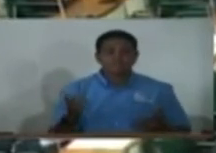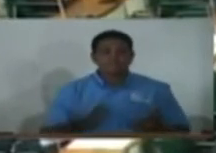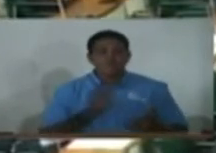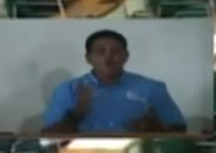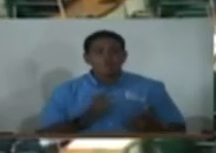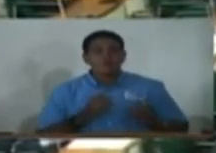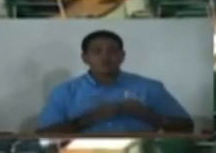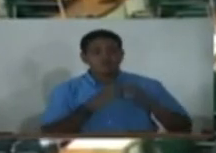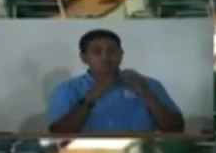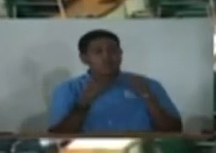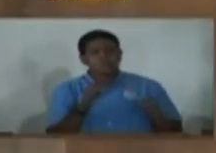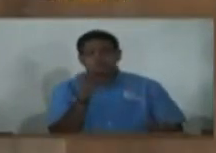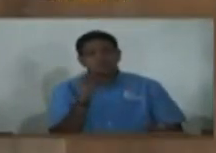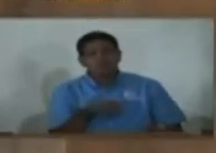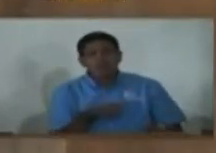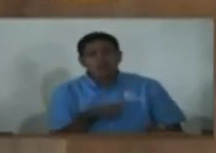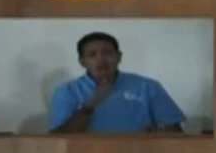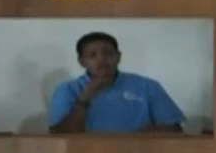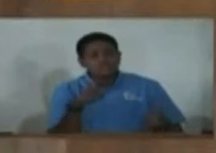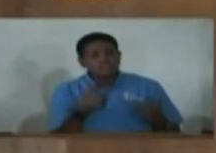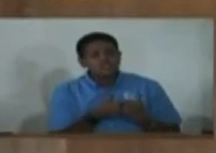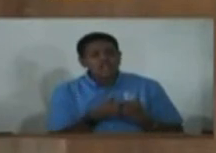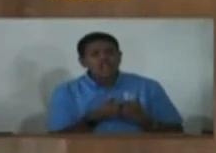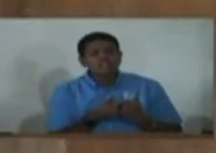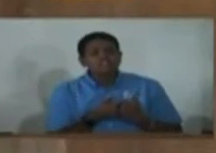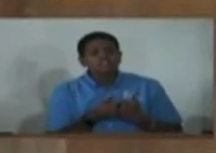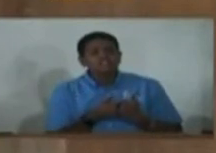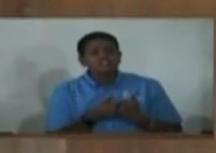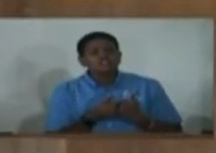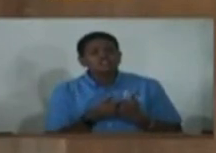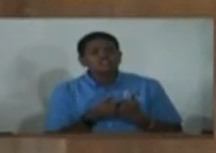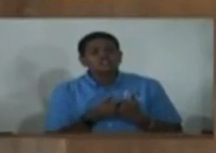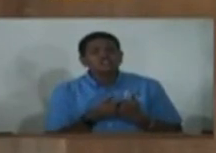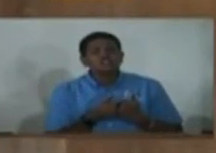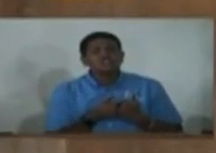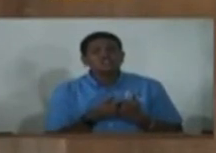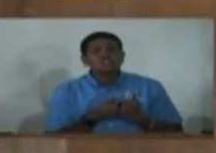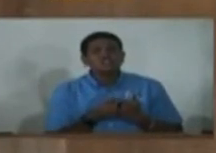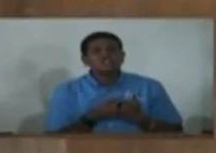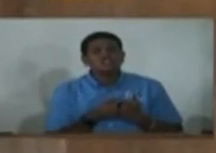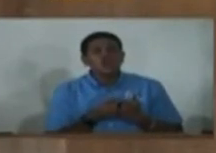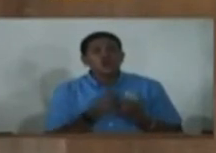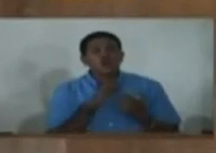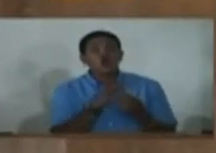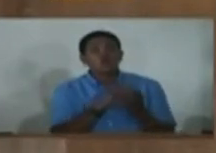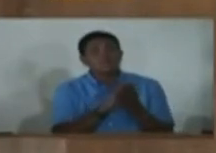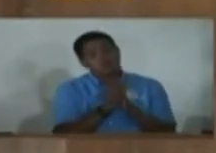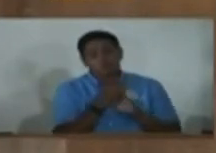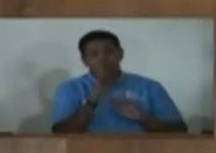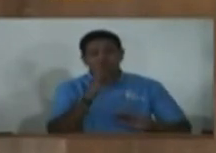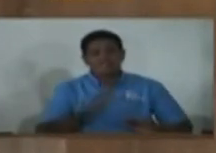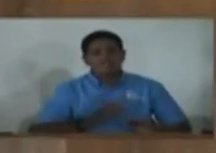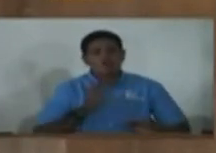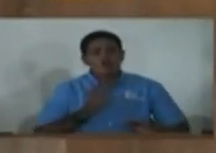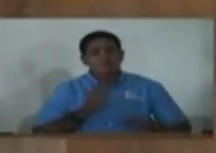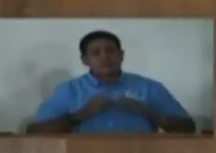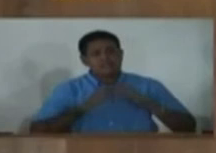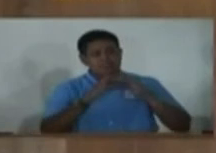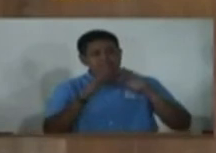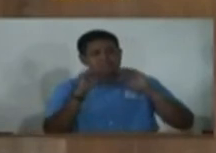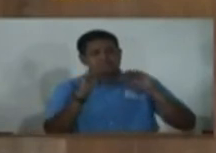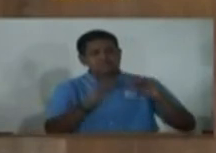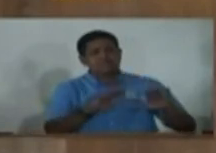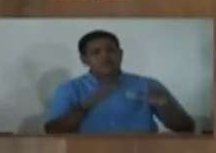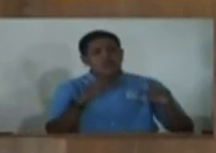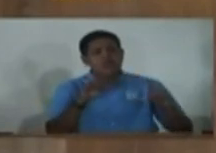formality. It's not that. The challenges that go with becoming formalized